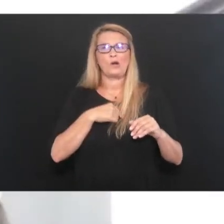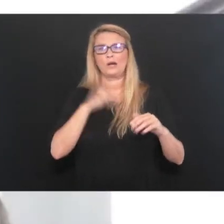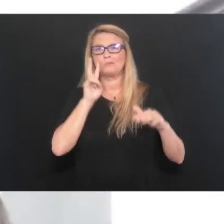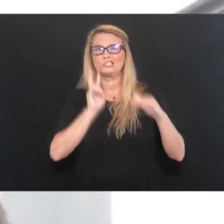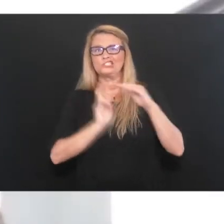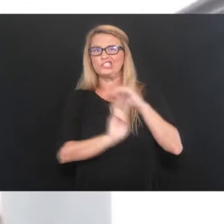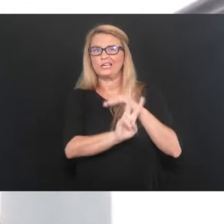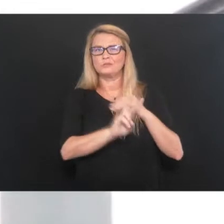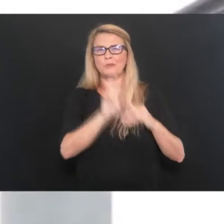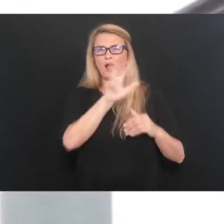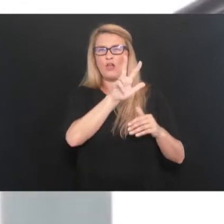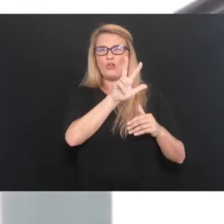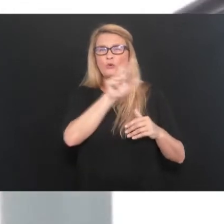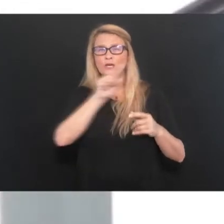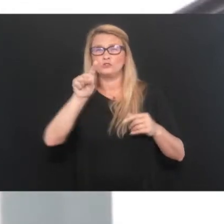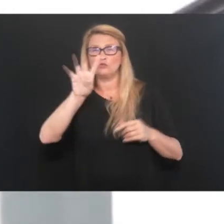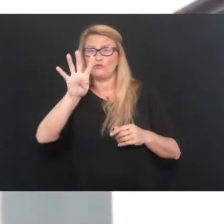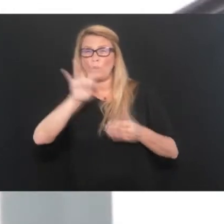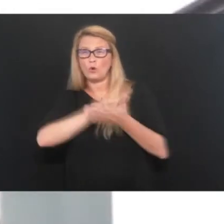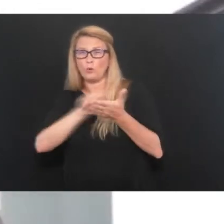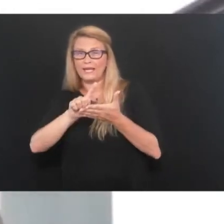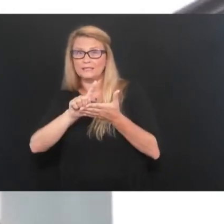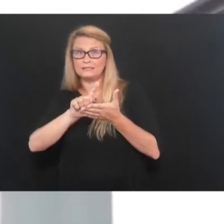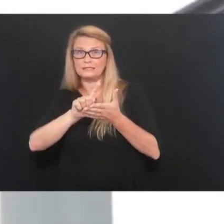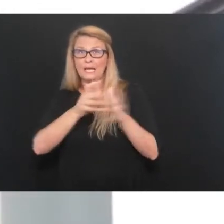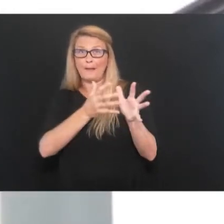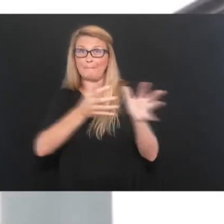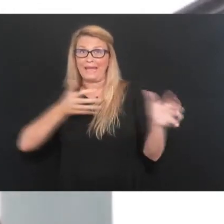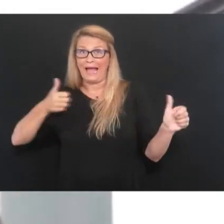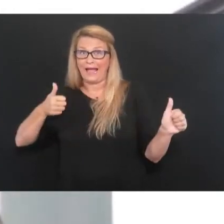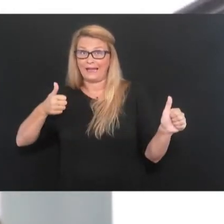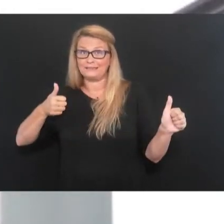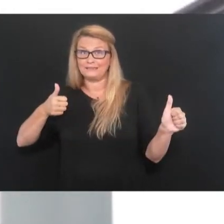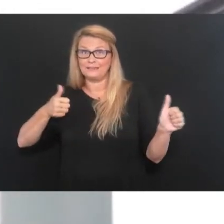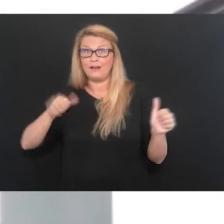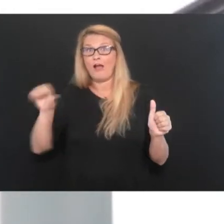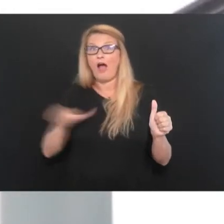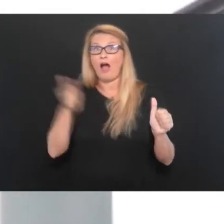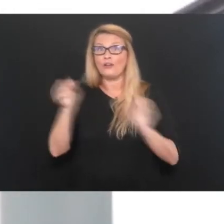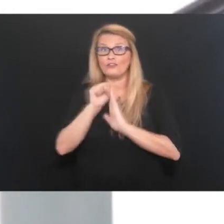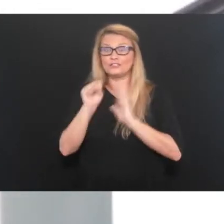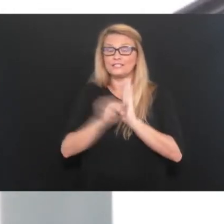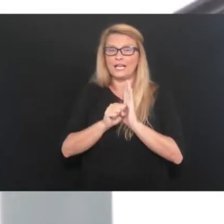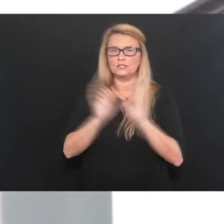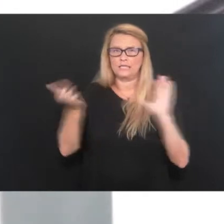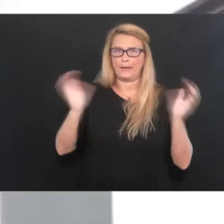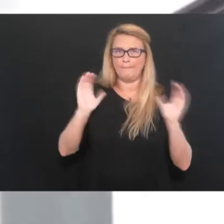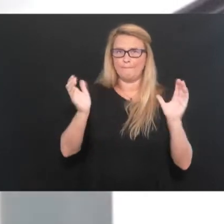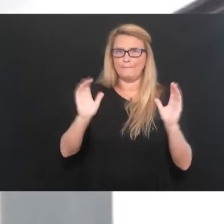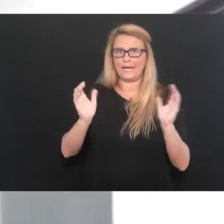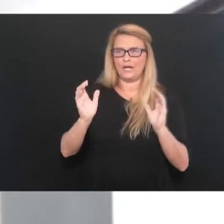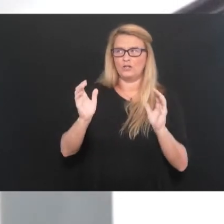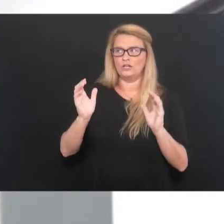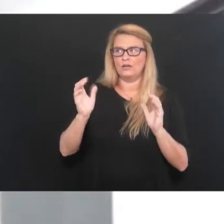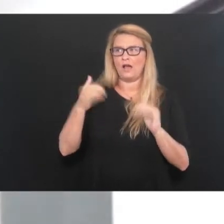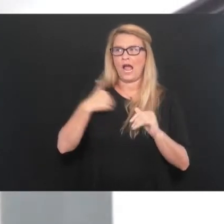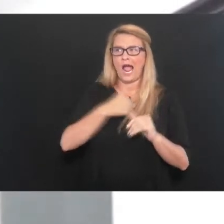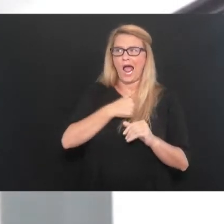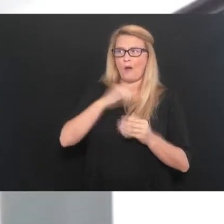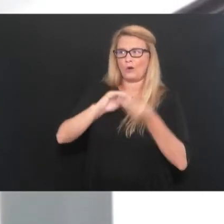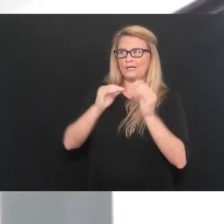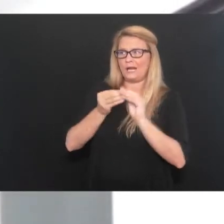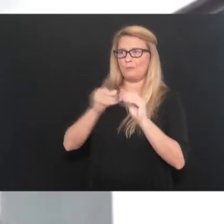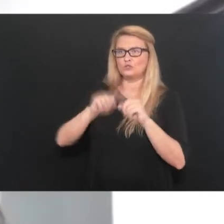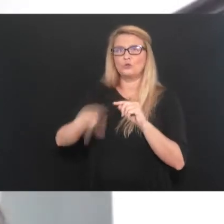to 4 weeks behind other states, at least when we look at some of the previous data from the last couple of months. So if we